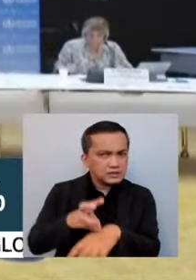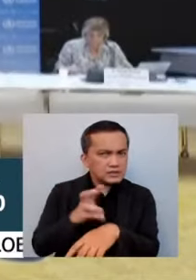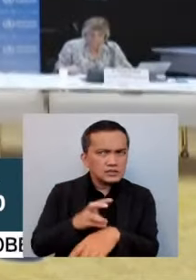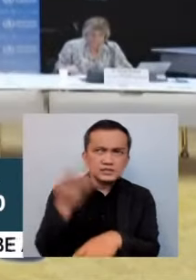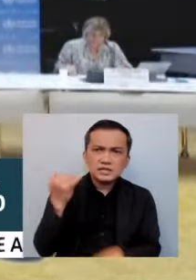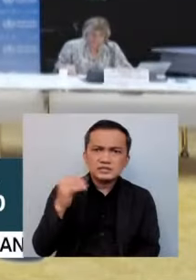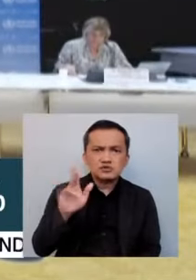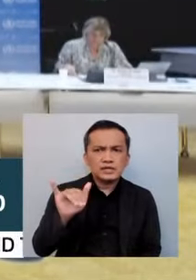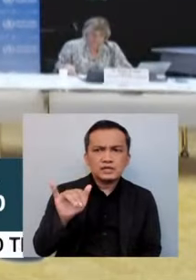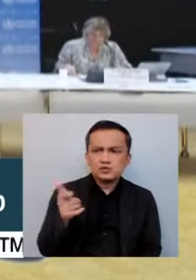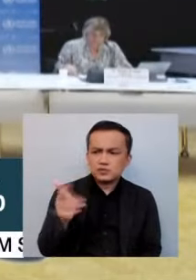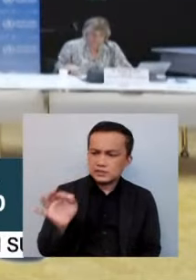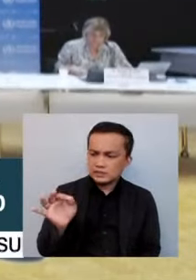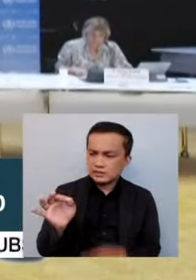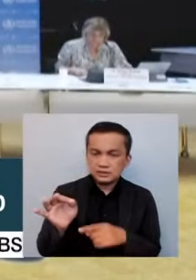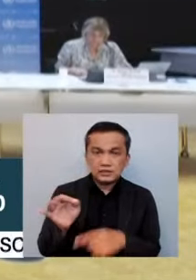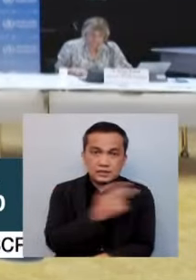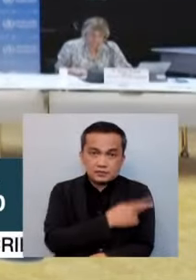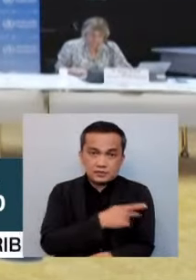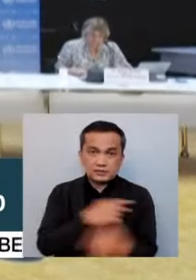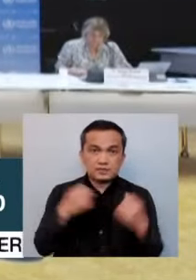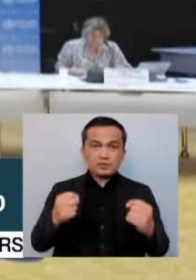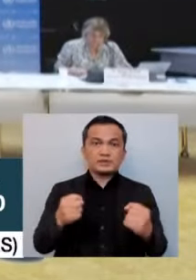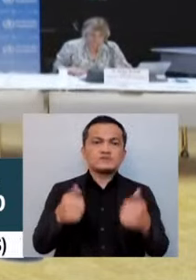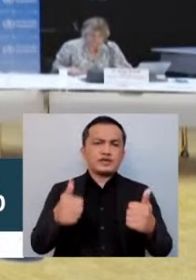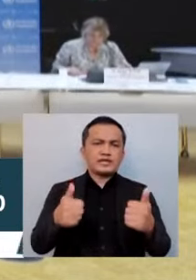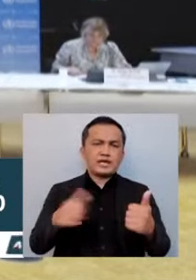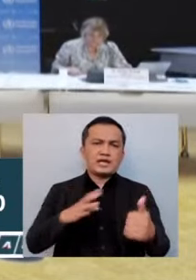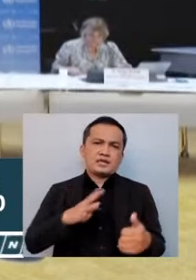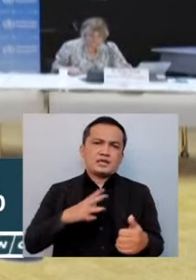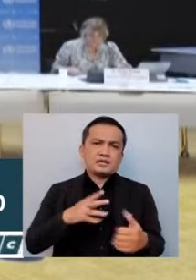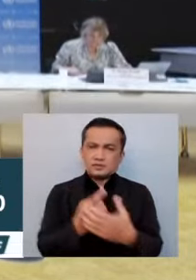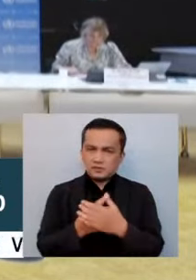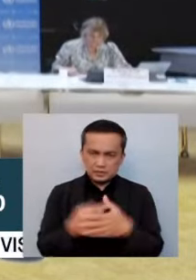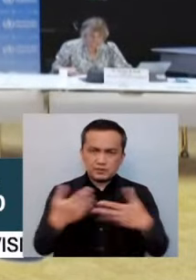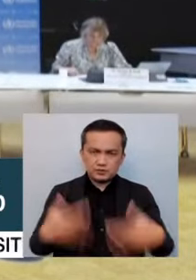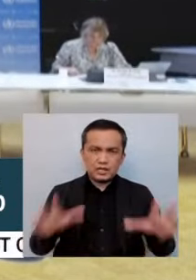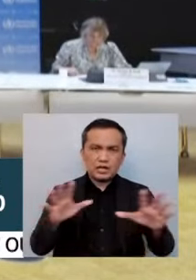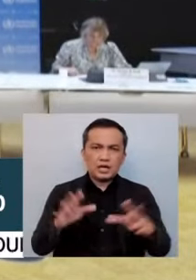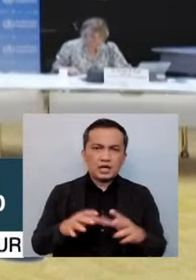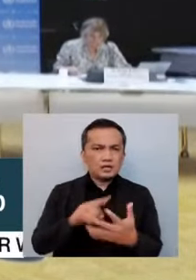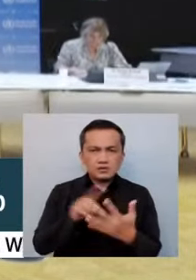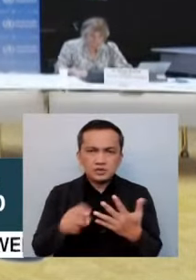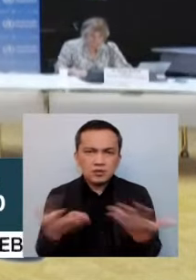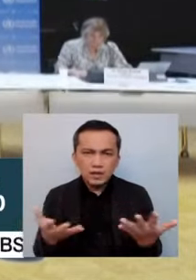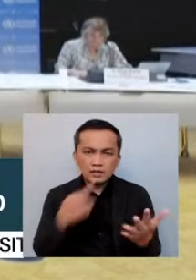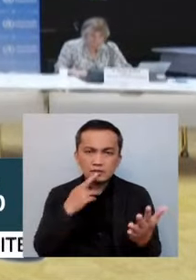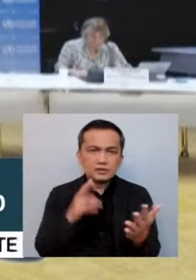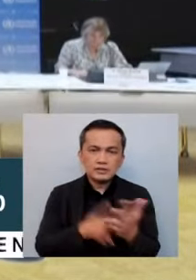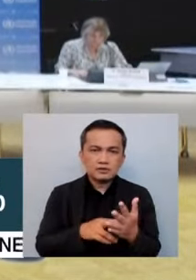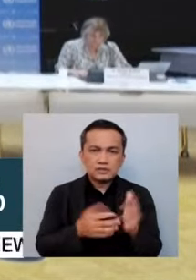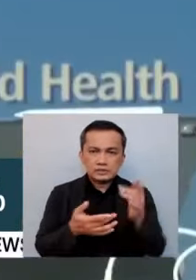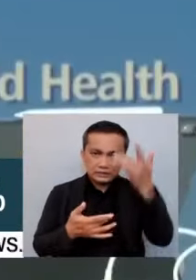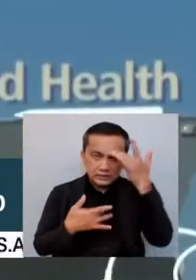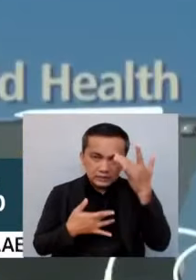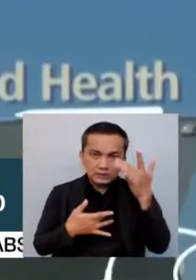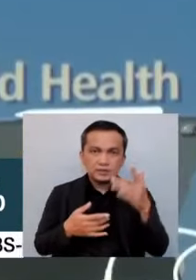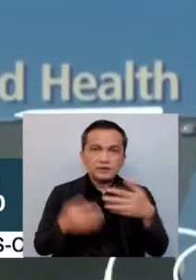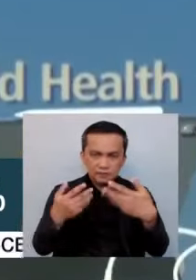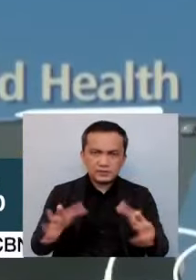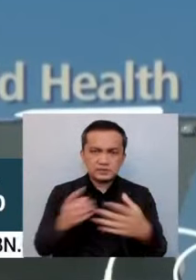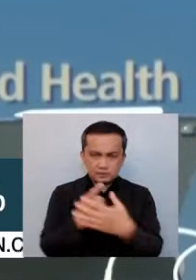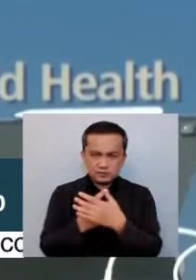29. The patient has since recovered and finished isolation, while 10 close contacts did not report any symptoms and have also finished isolation